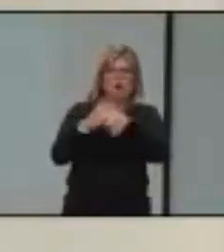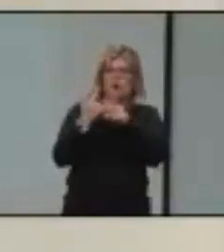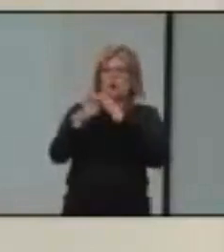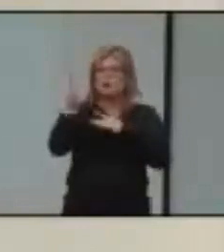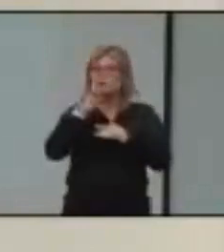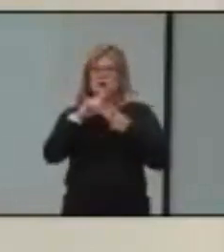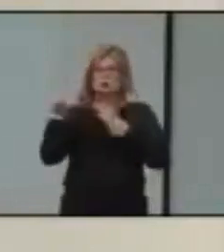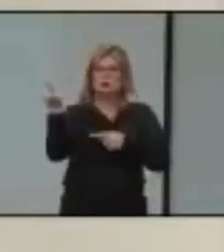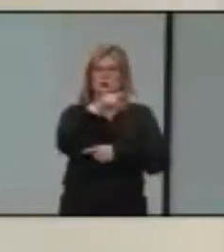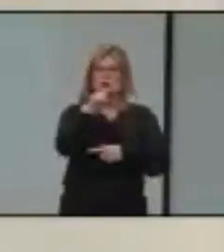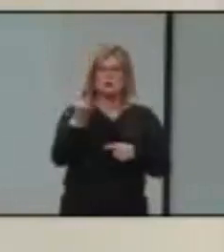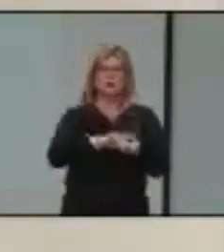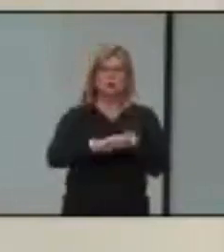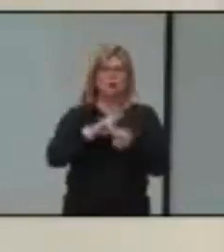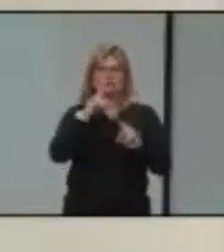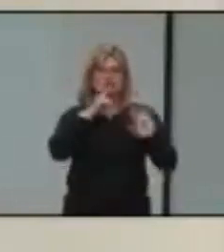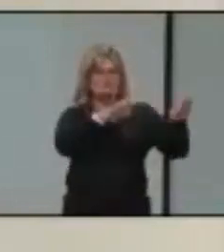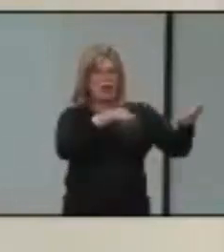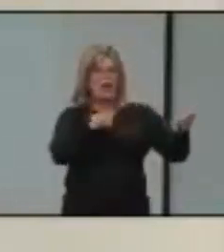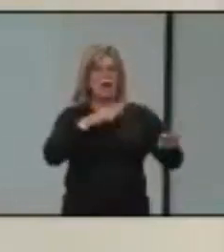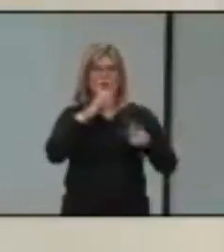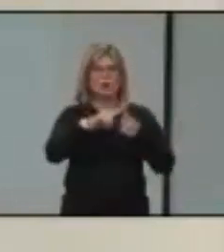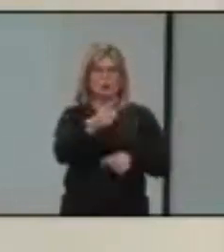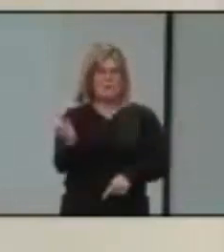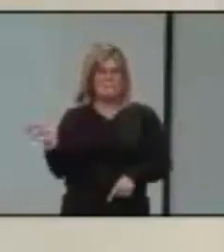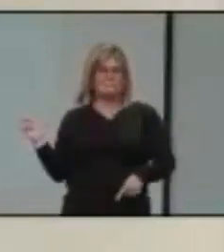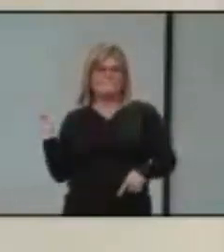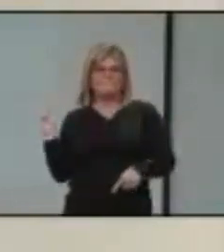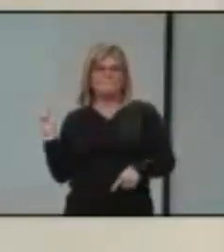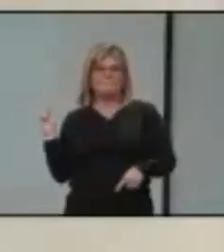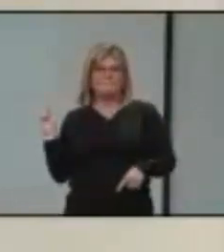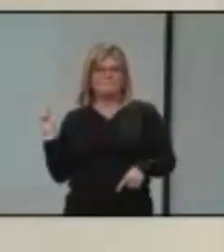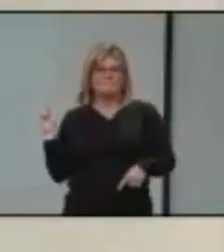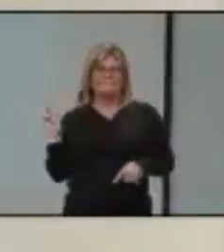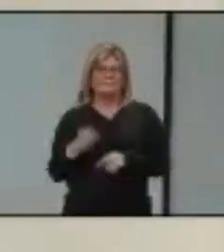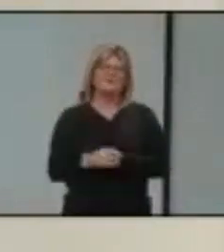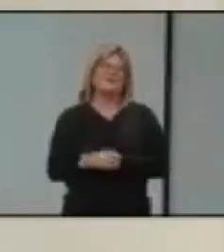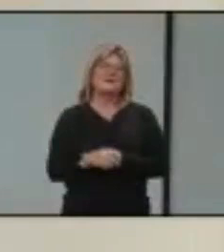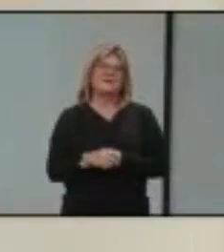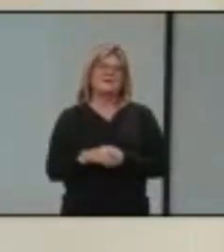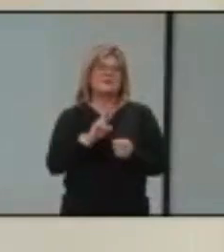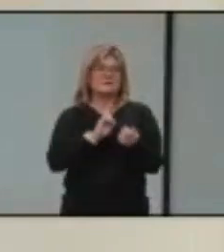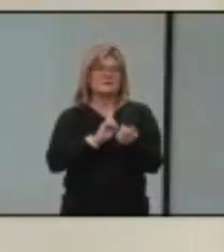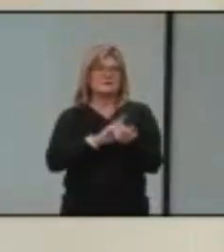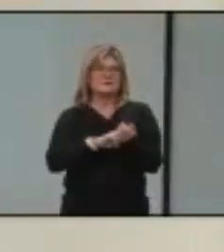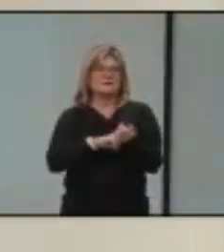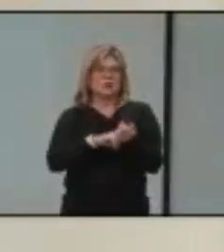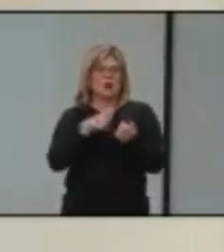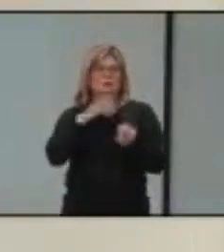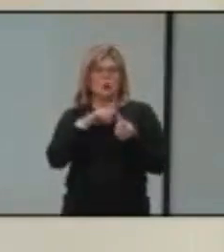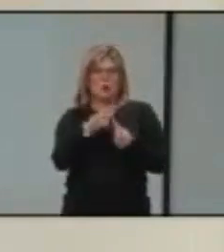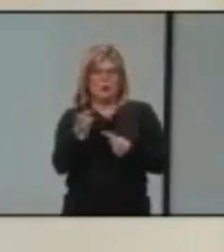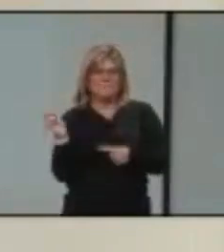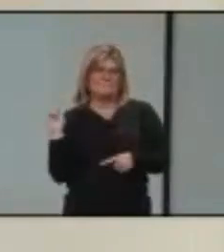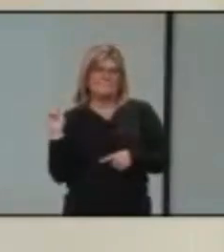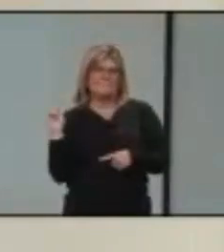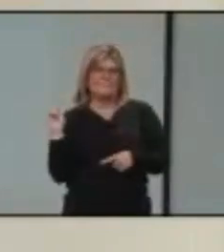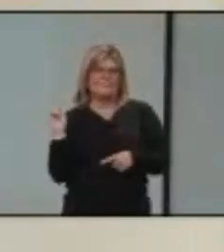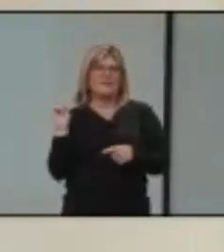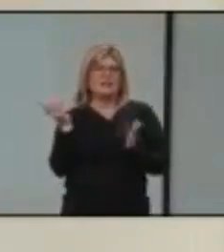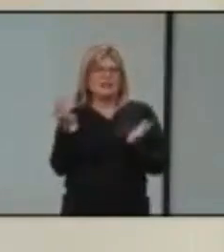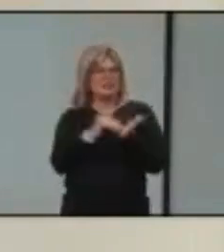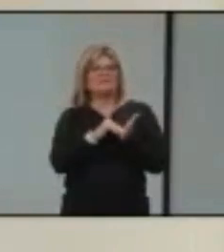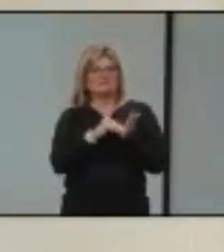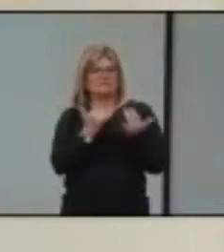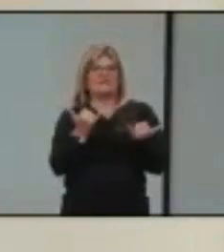saying? And his response was, oh, no, I'm talking to them. I'm talking to them, the nurses, right? So at that point, I'm